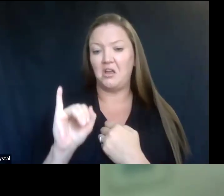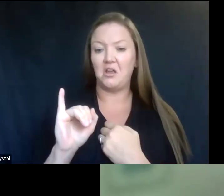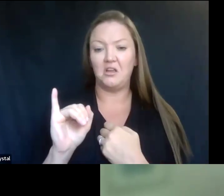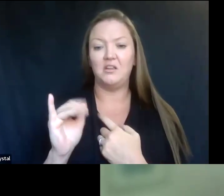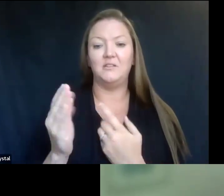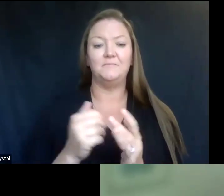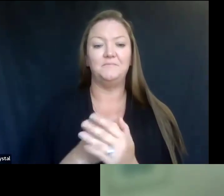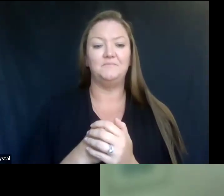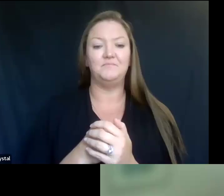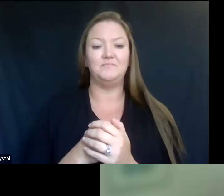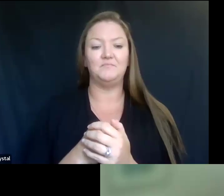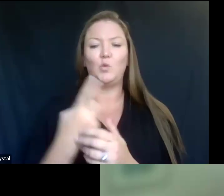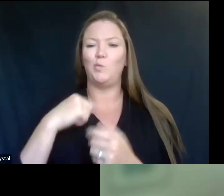developed,